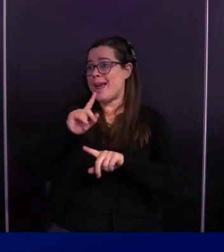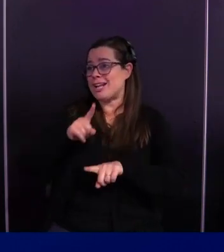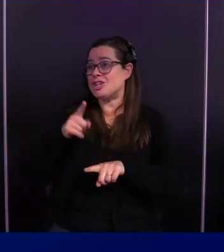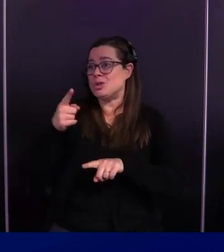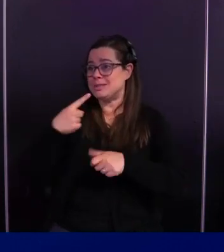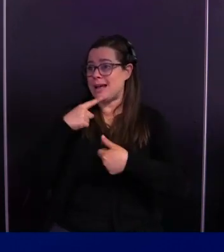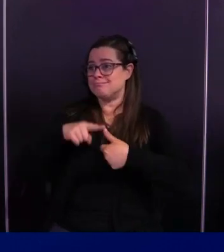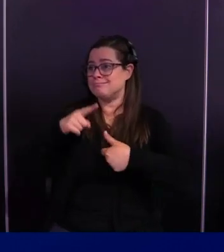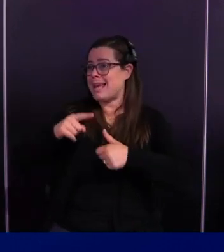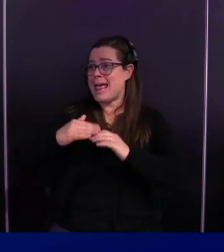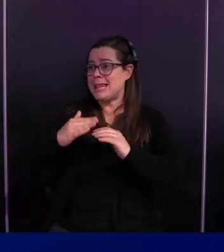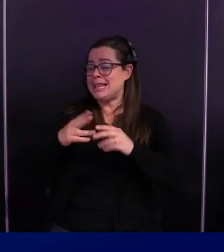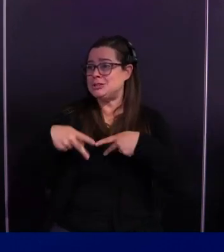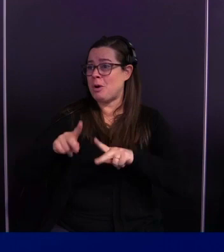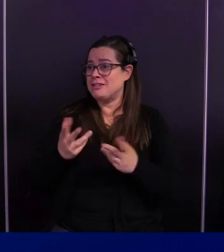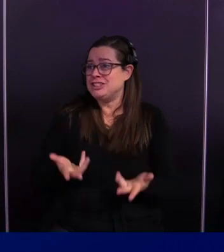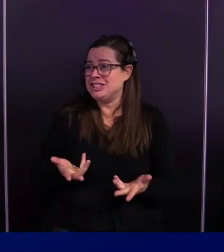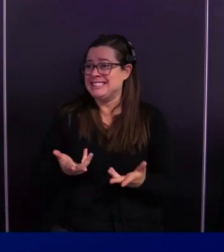privilege.